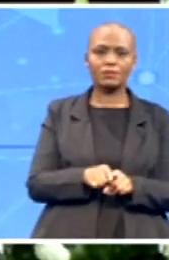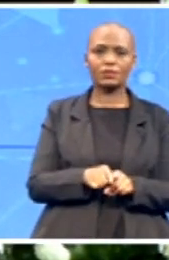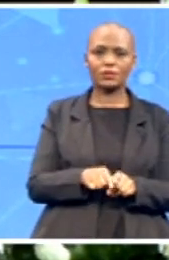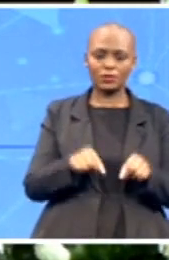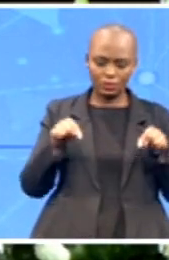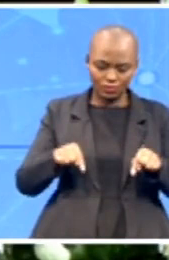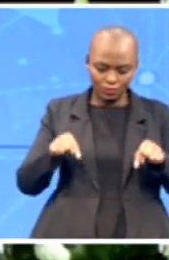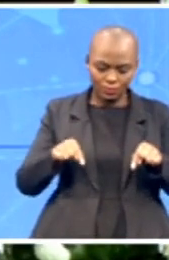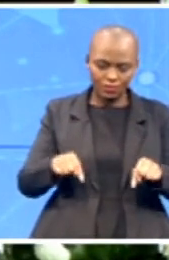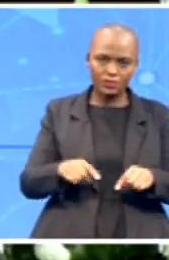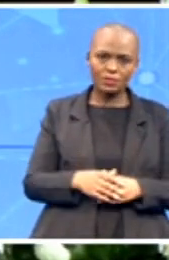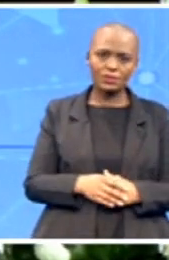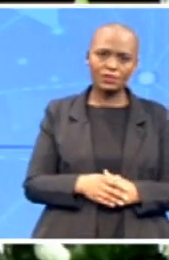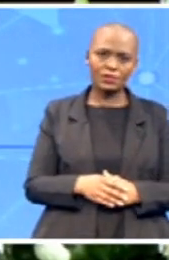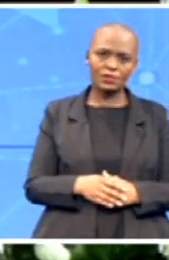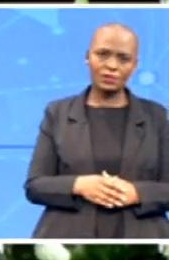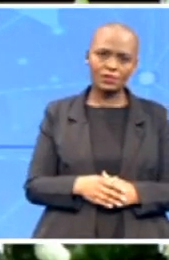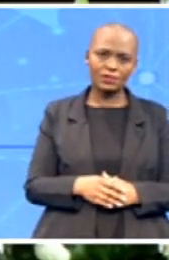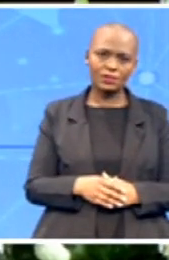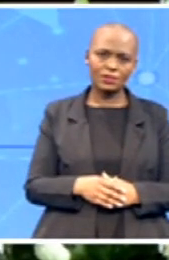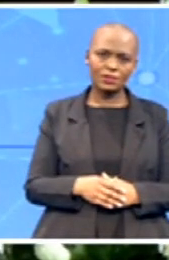a premier by then, but I was an MEC.